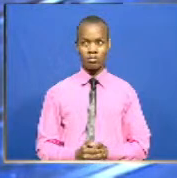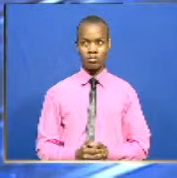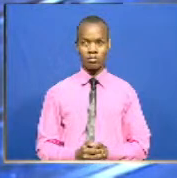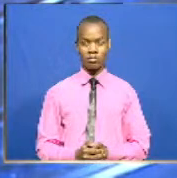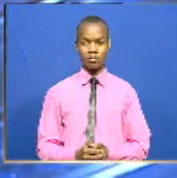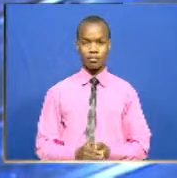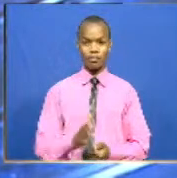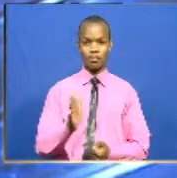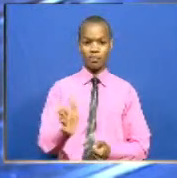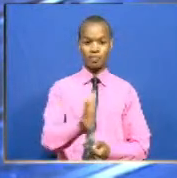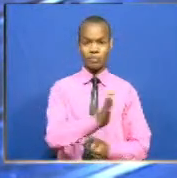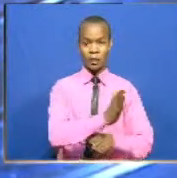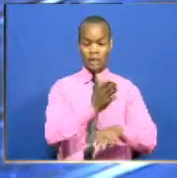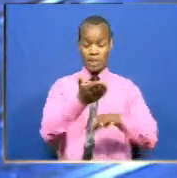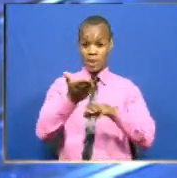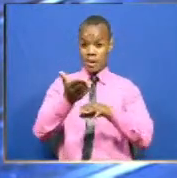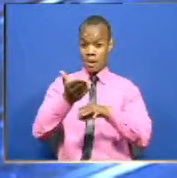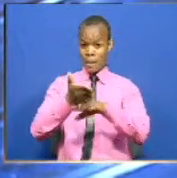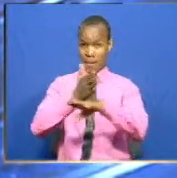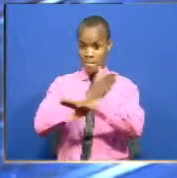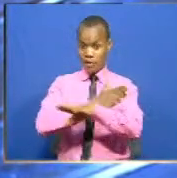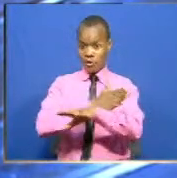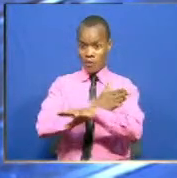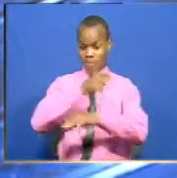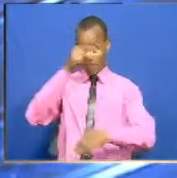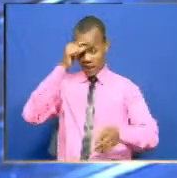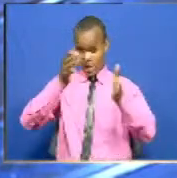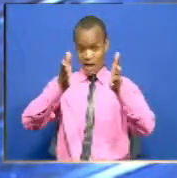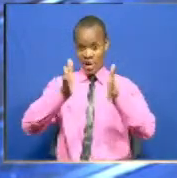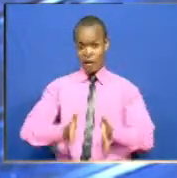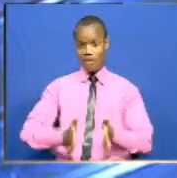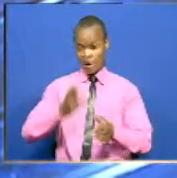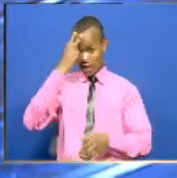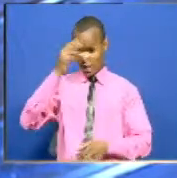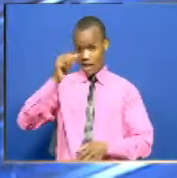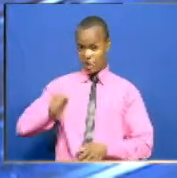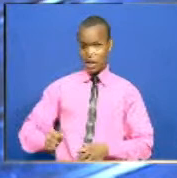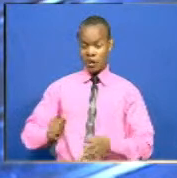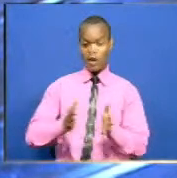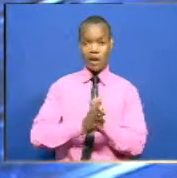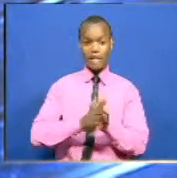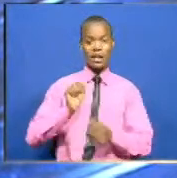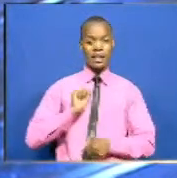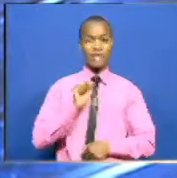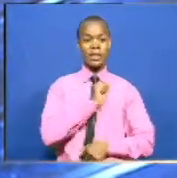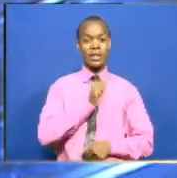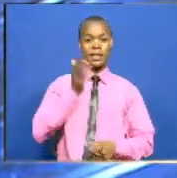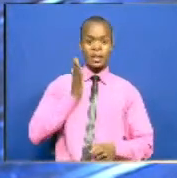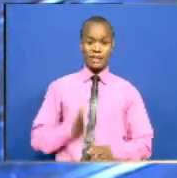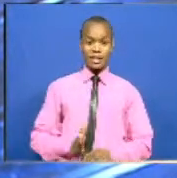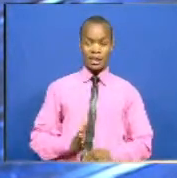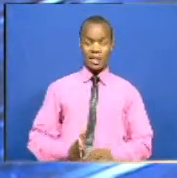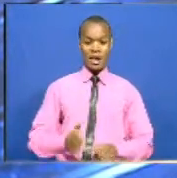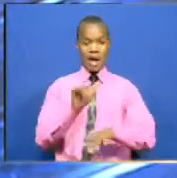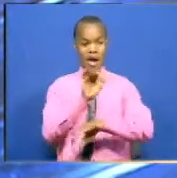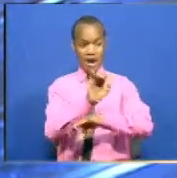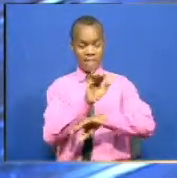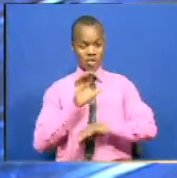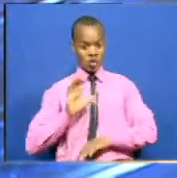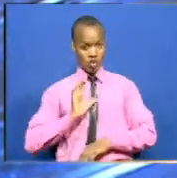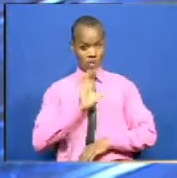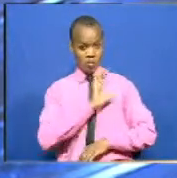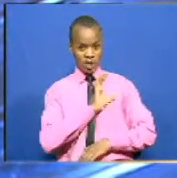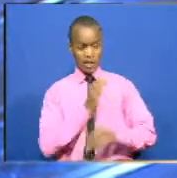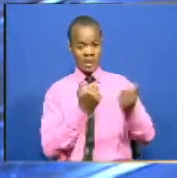Former Kajiado County Governor David Nkedianye and former Senator Peter Bosetet have rallied the Maa community to support President